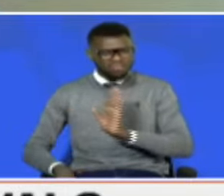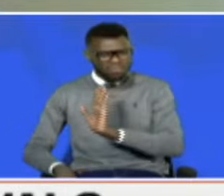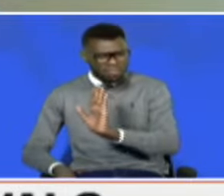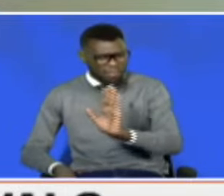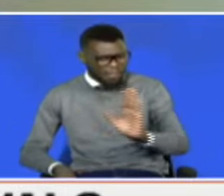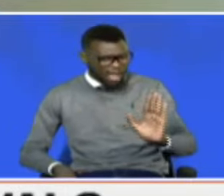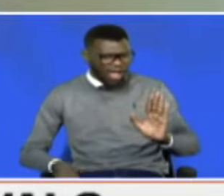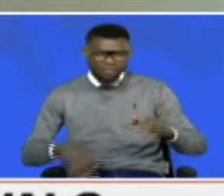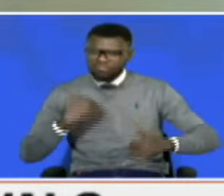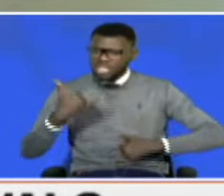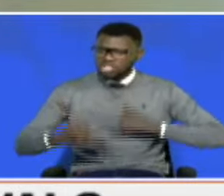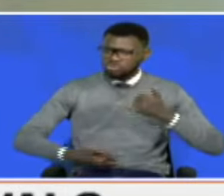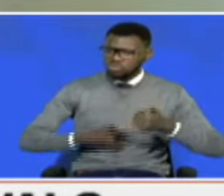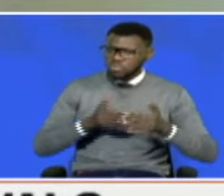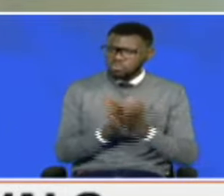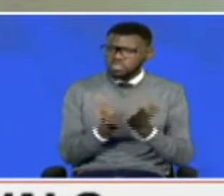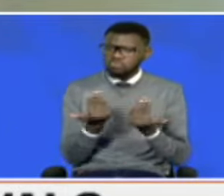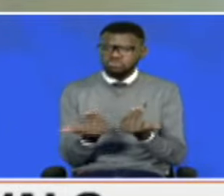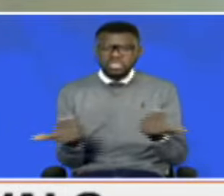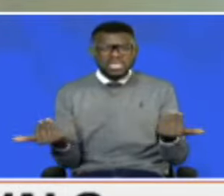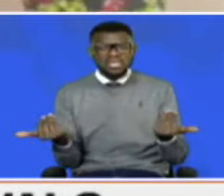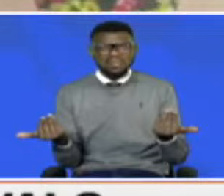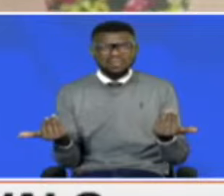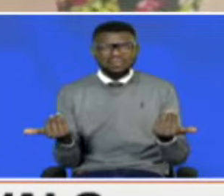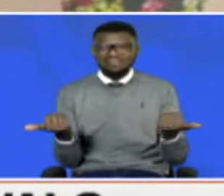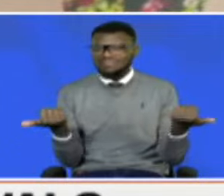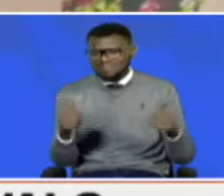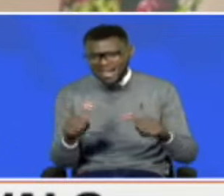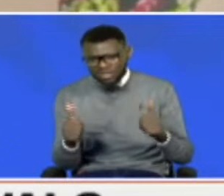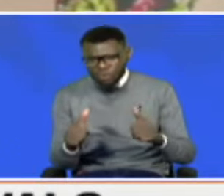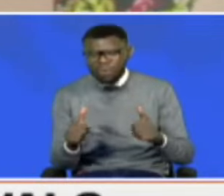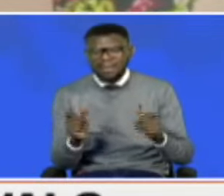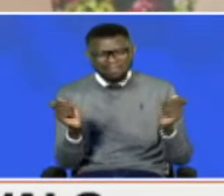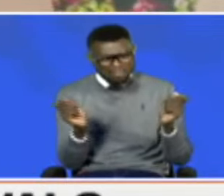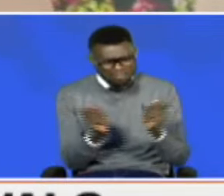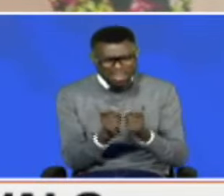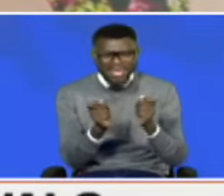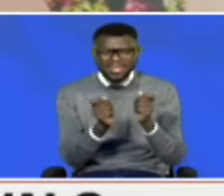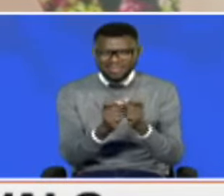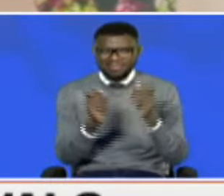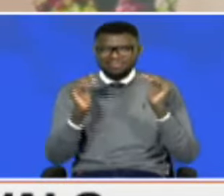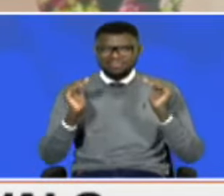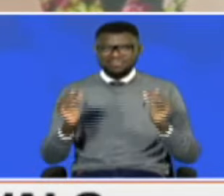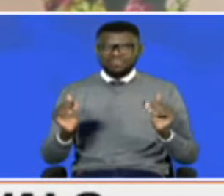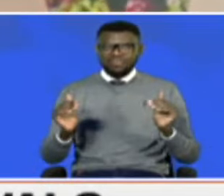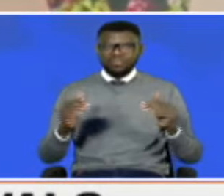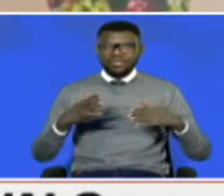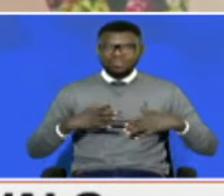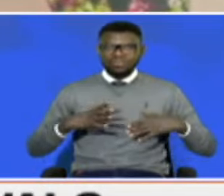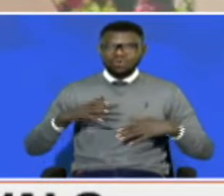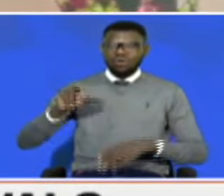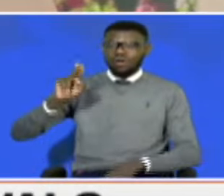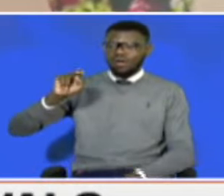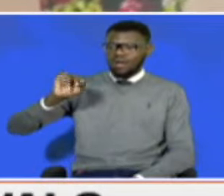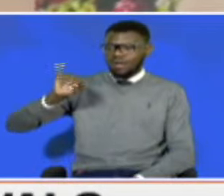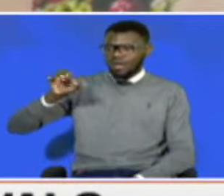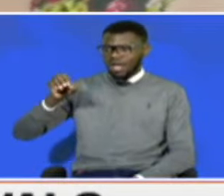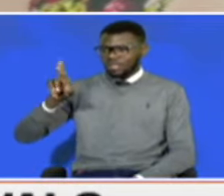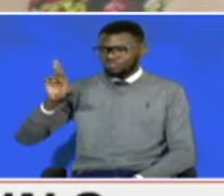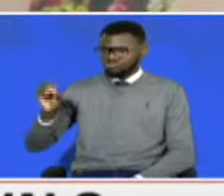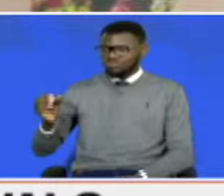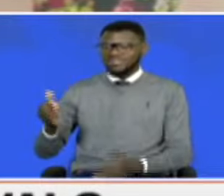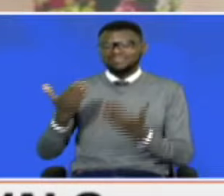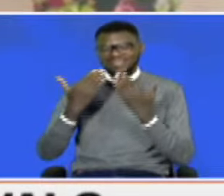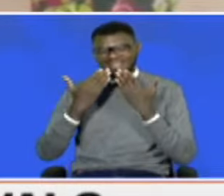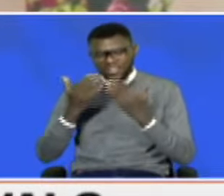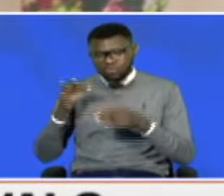wenu ilikuwa ya mauchungu mwingi. Watu wa Njoro, asanteni sana kwa kumchagua. She's not tired.